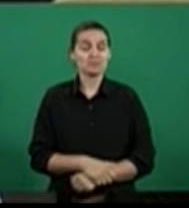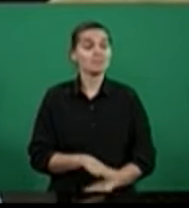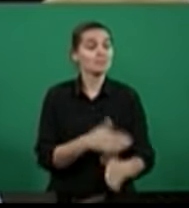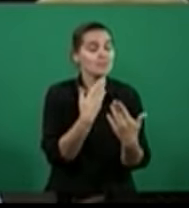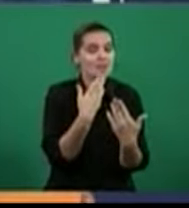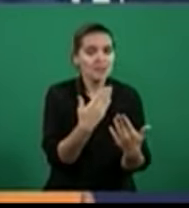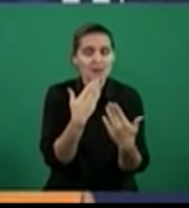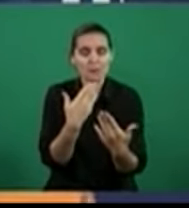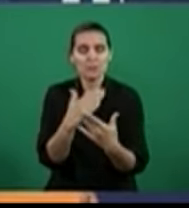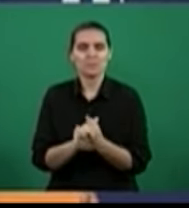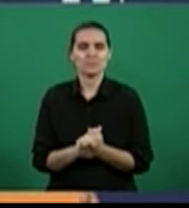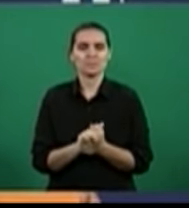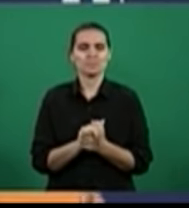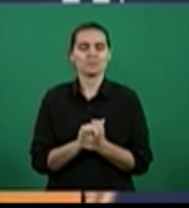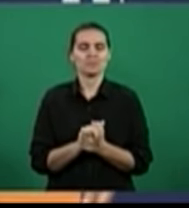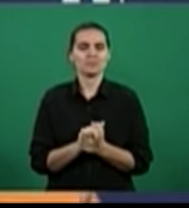Thank you.